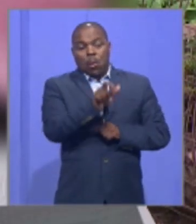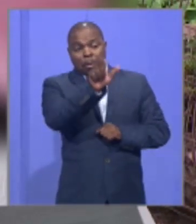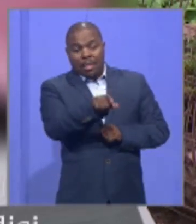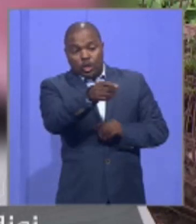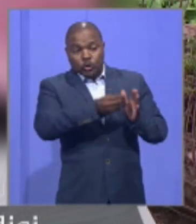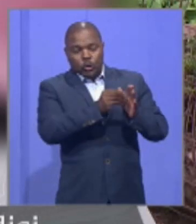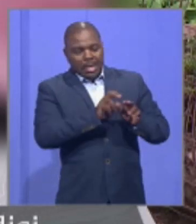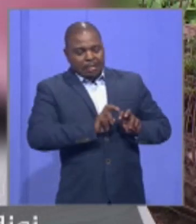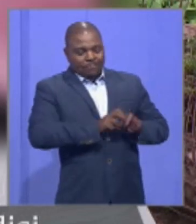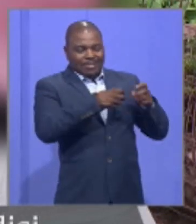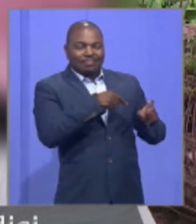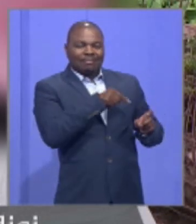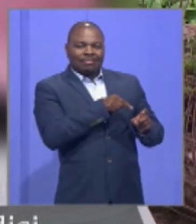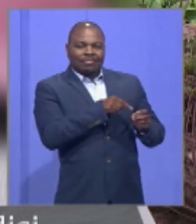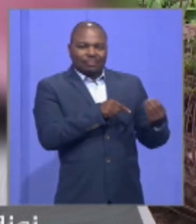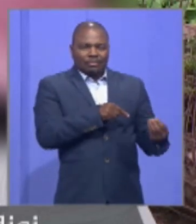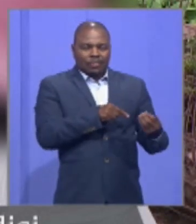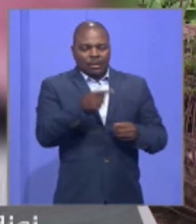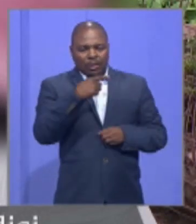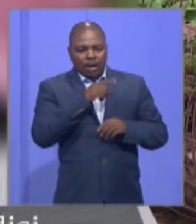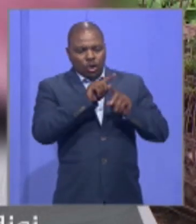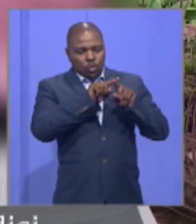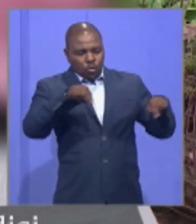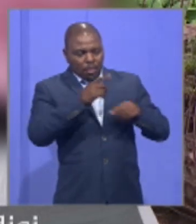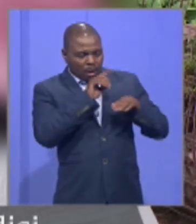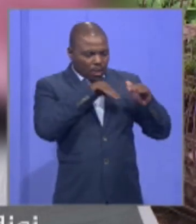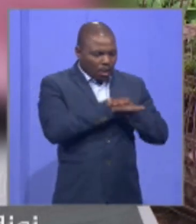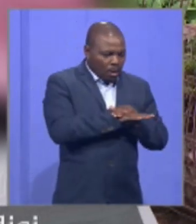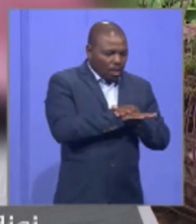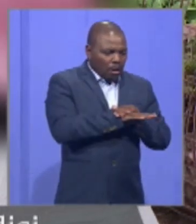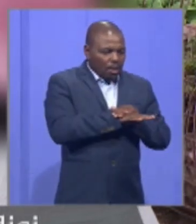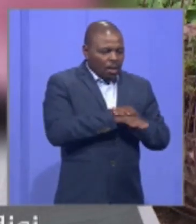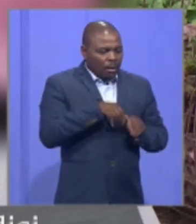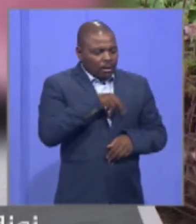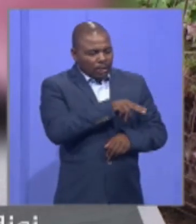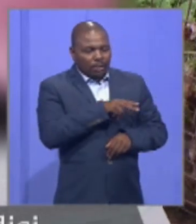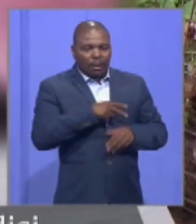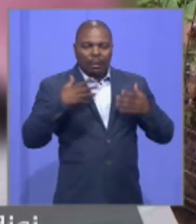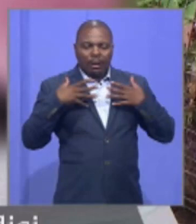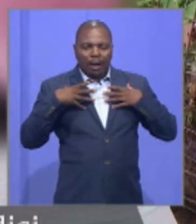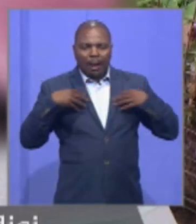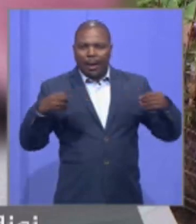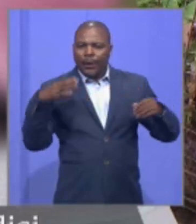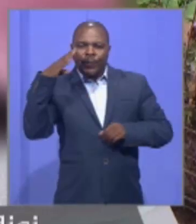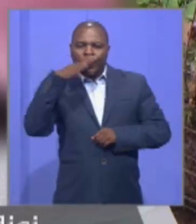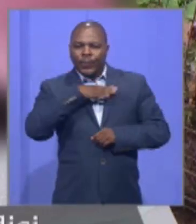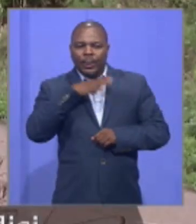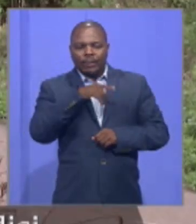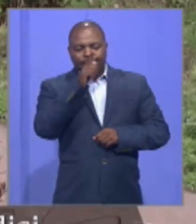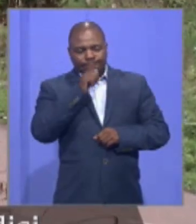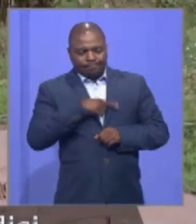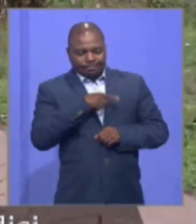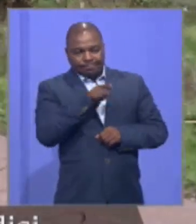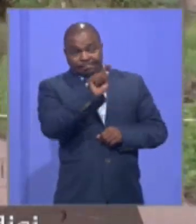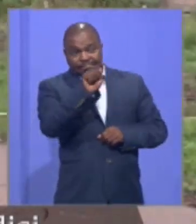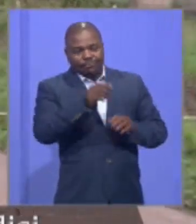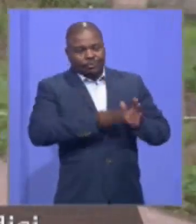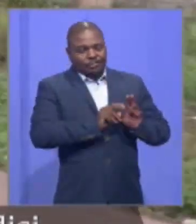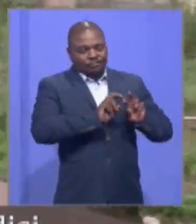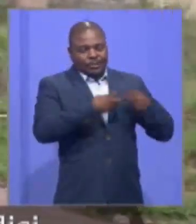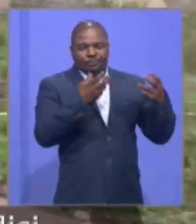her. When I went to her room after they had left, I found her naked. She said she was raped. Go